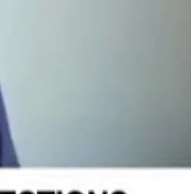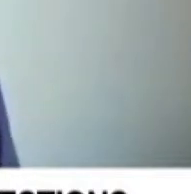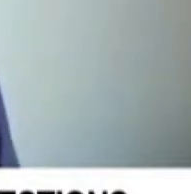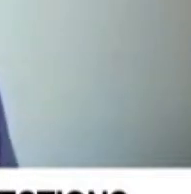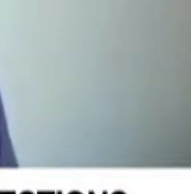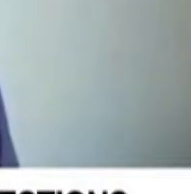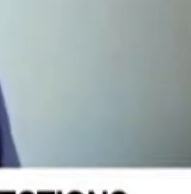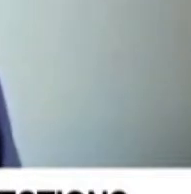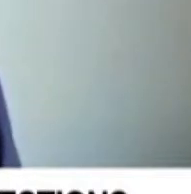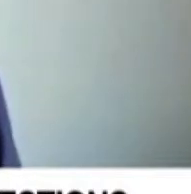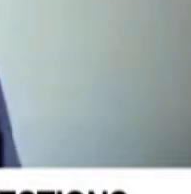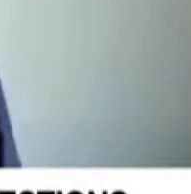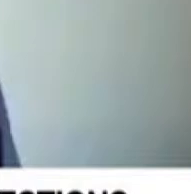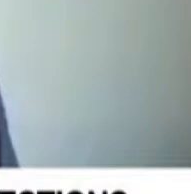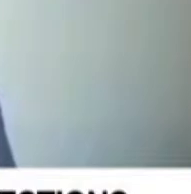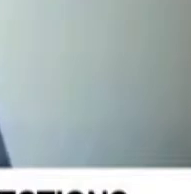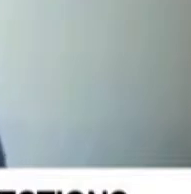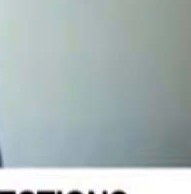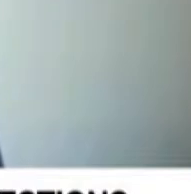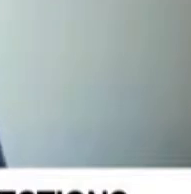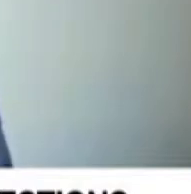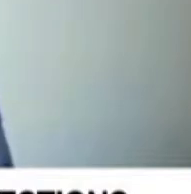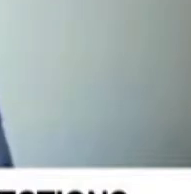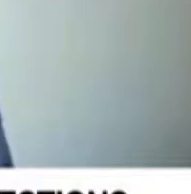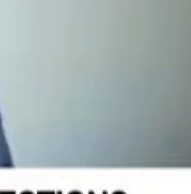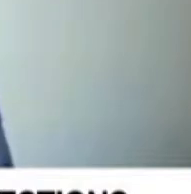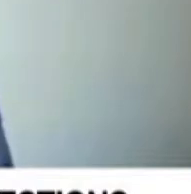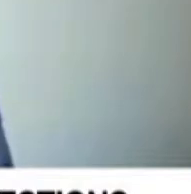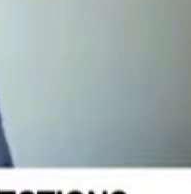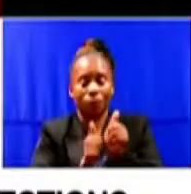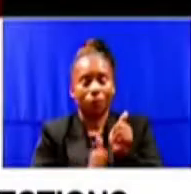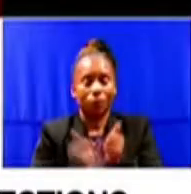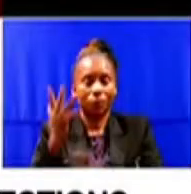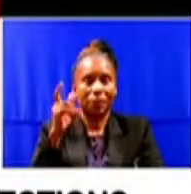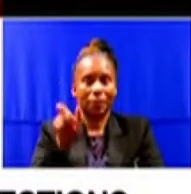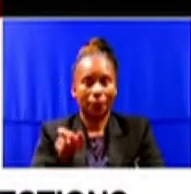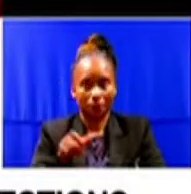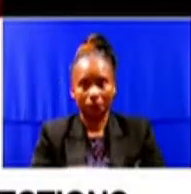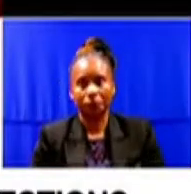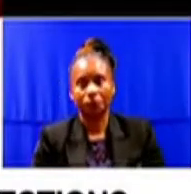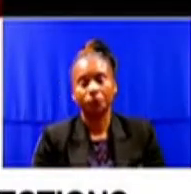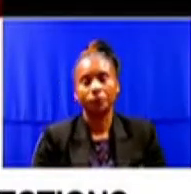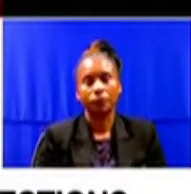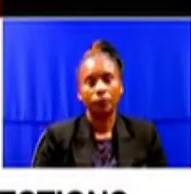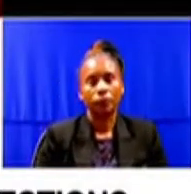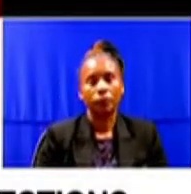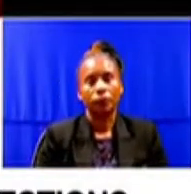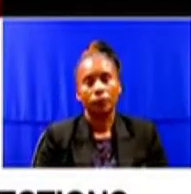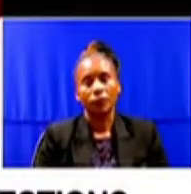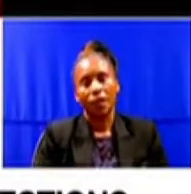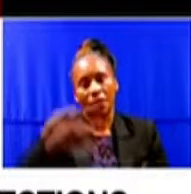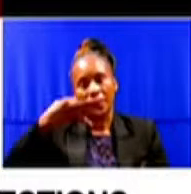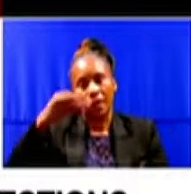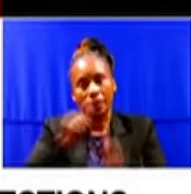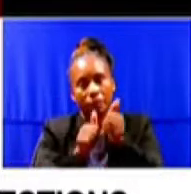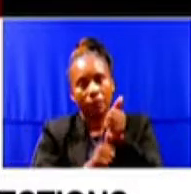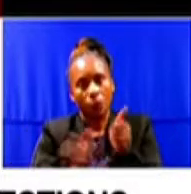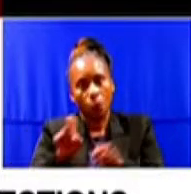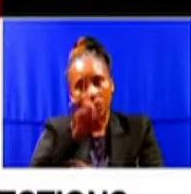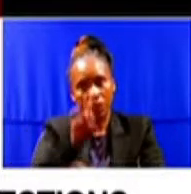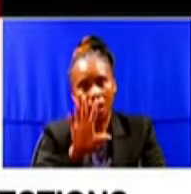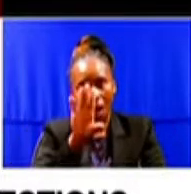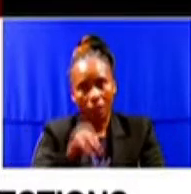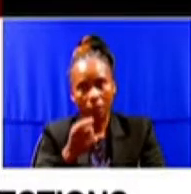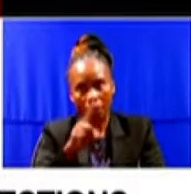will get underway. Thank you, Deputy Speaker. Thank you, Mr. President. The third supplementary question is asked